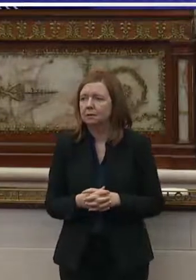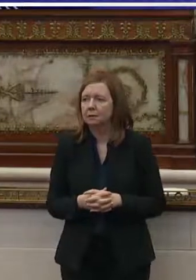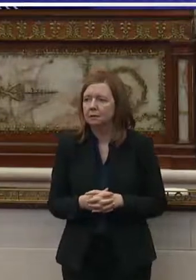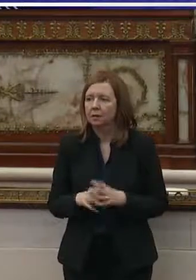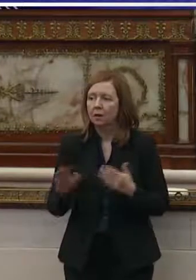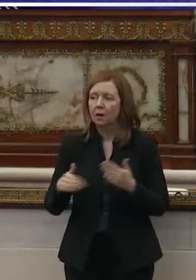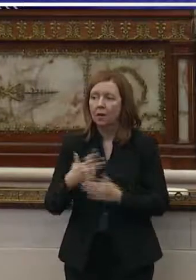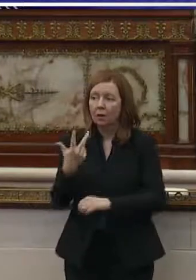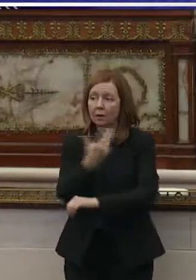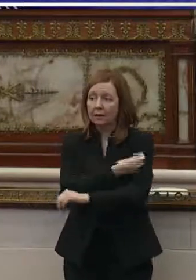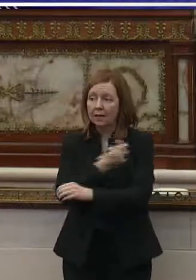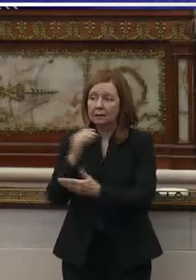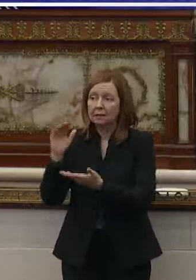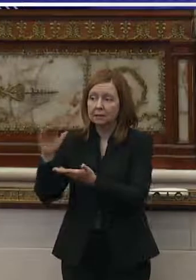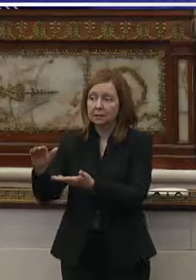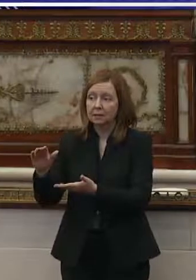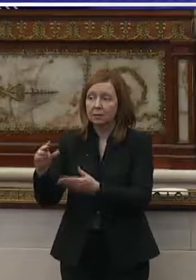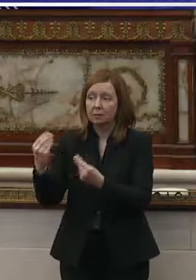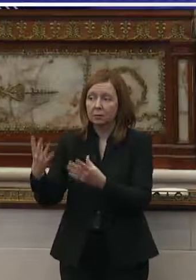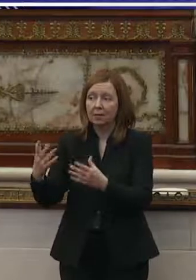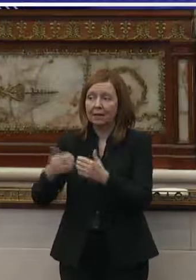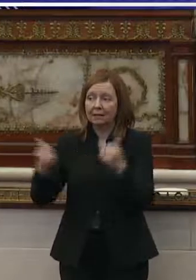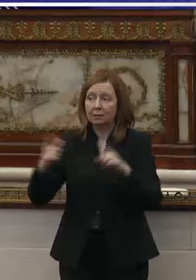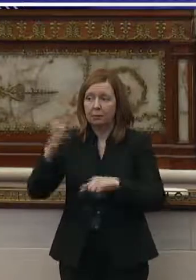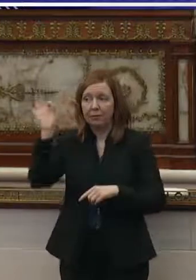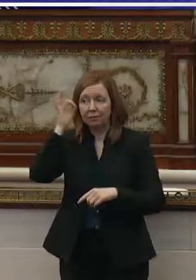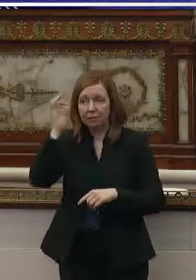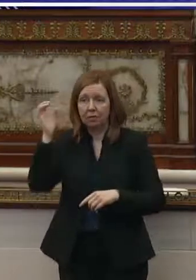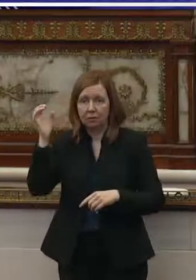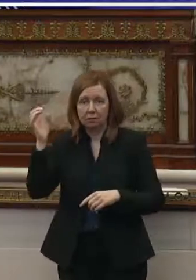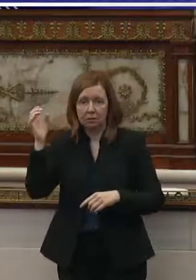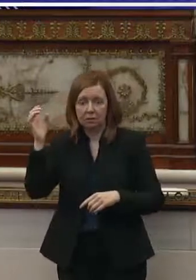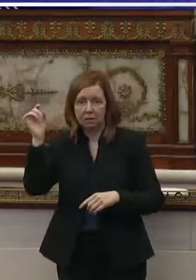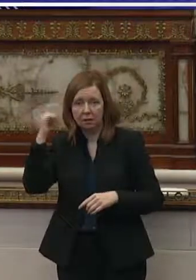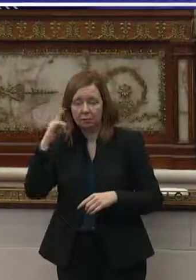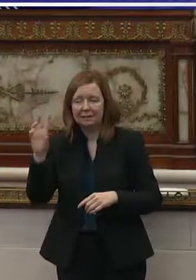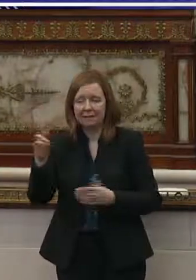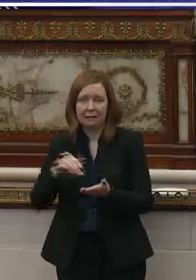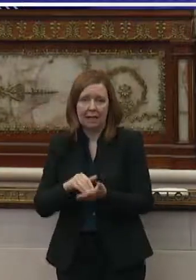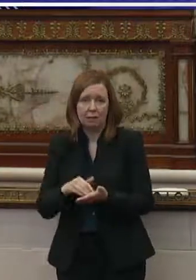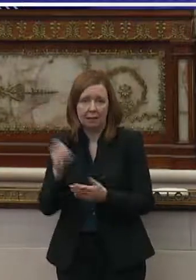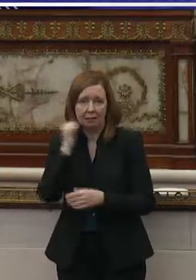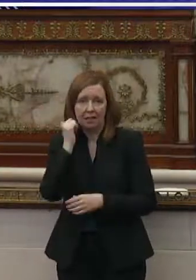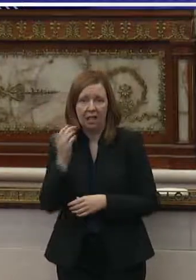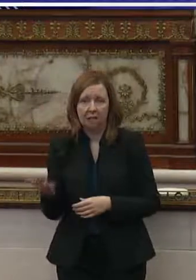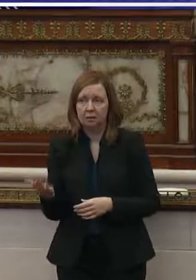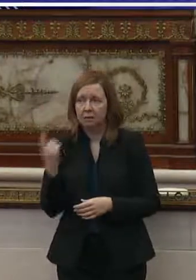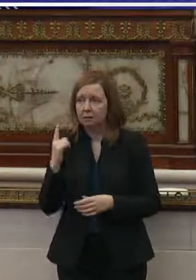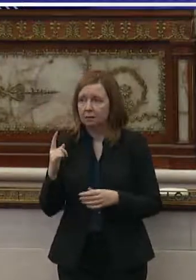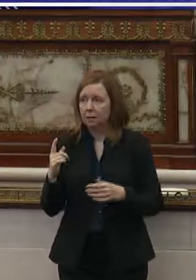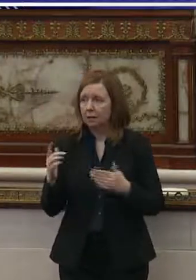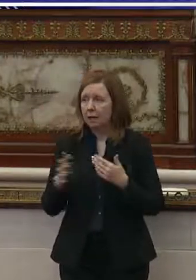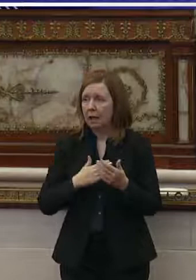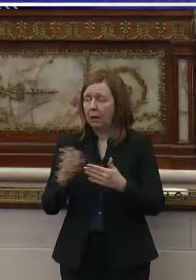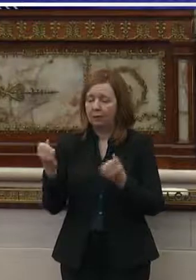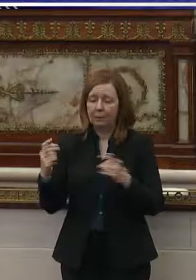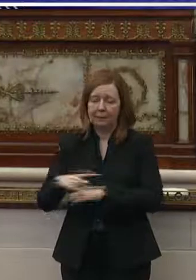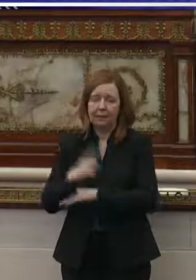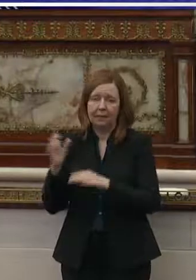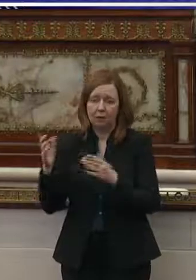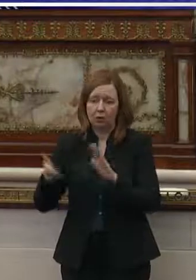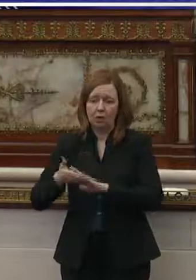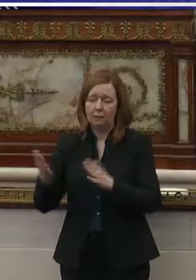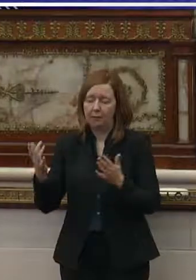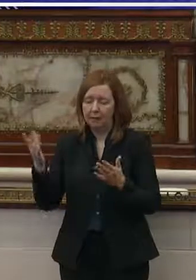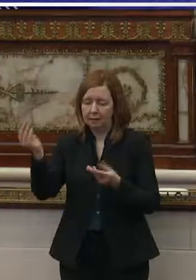All the vaccine that would be delivered at that site would be provided separately by the federal government. Right. So it's 6,000 per day for however many days they're operating here. We don't know